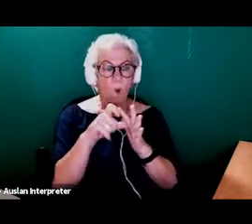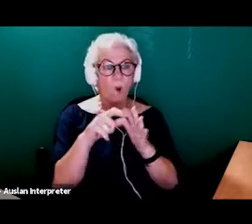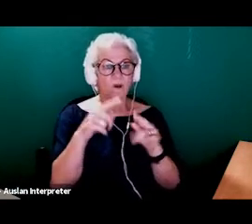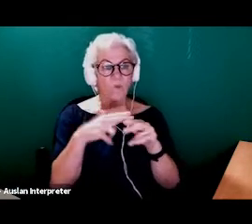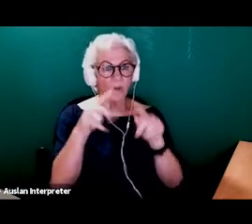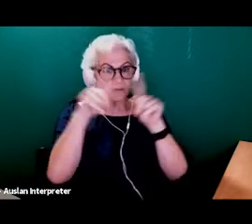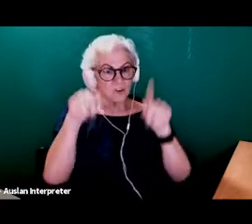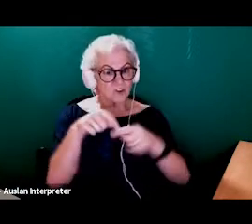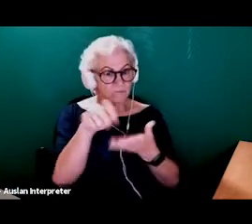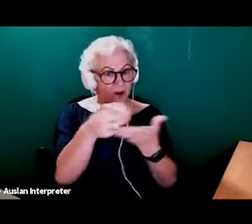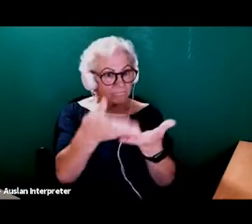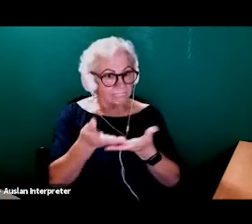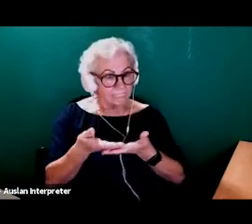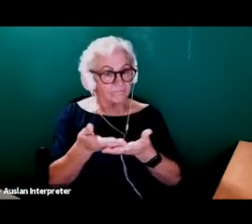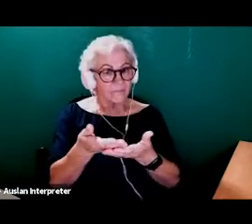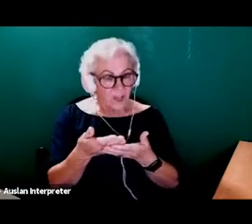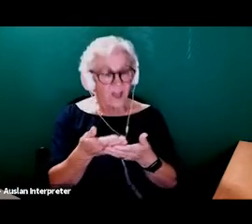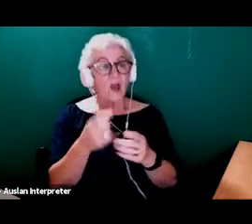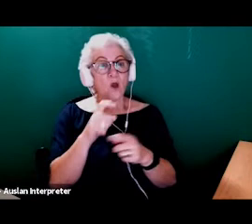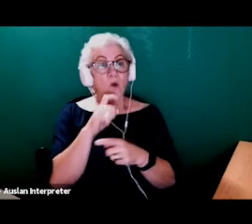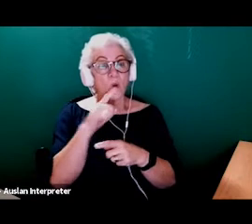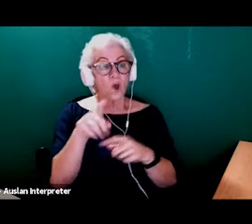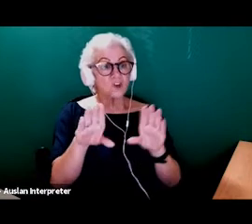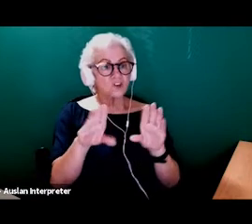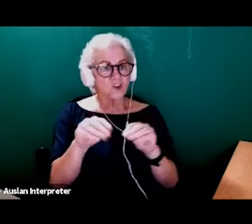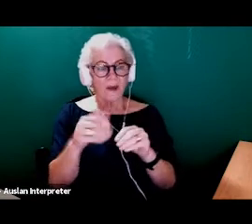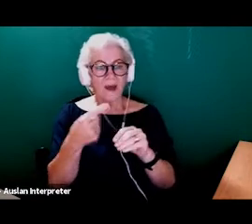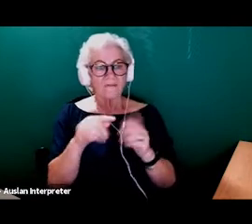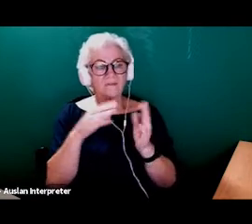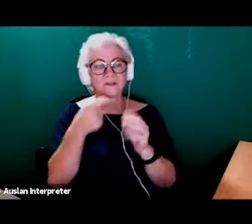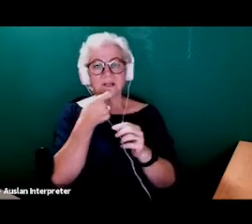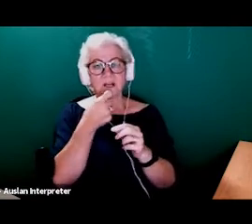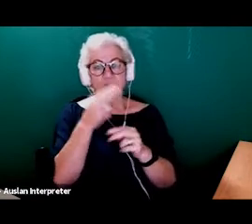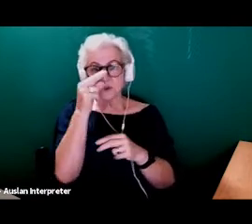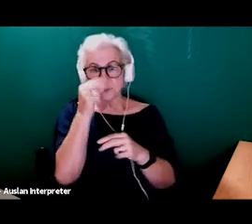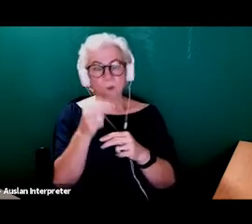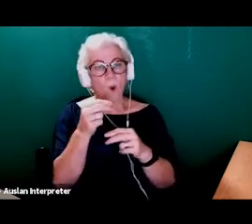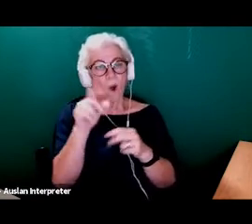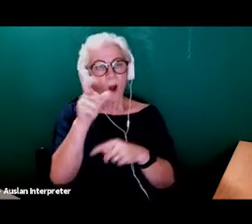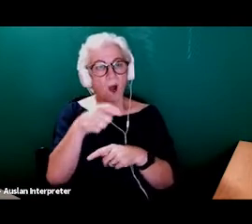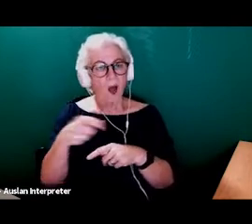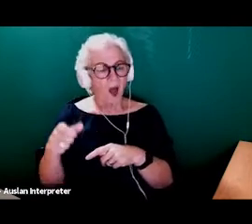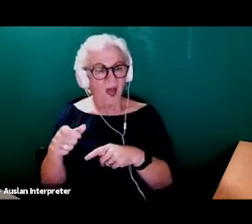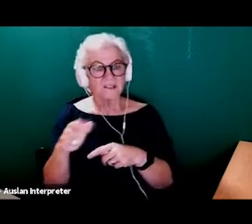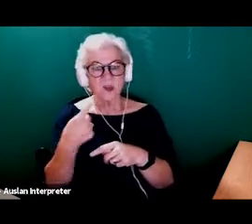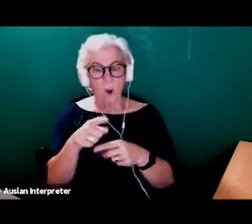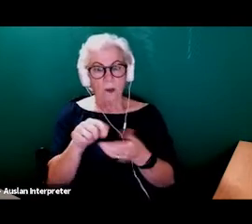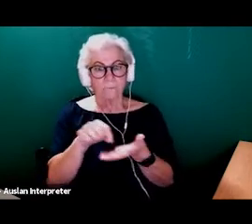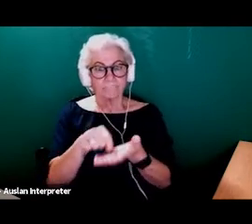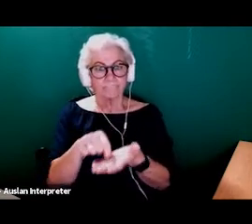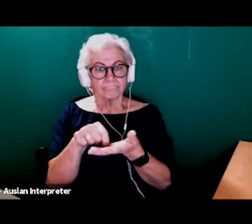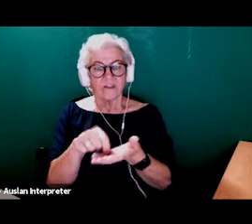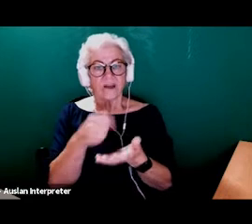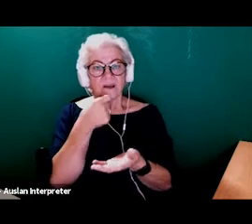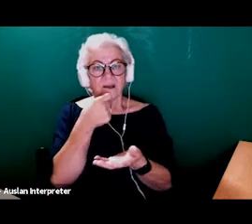her presentation, those who are ceasing had smaller numbers of clients and had not been prescribing for long, but they were the